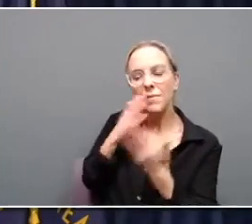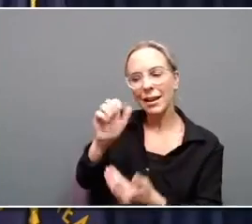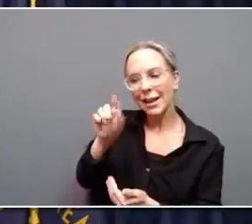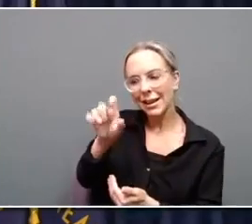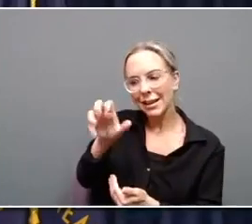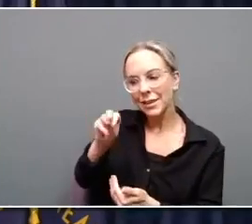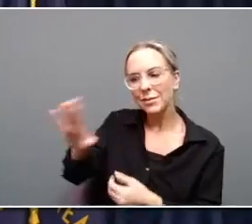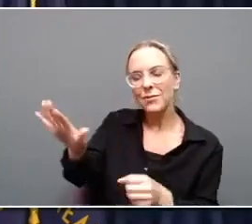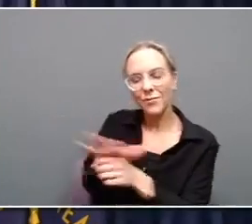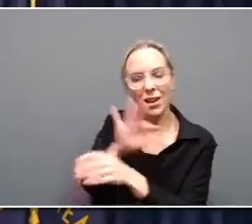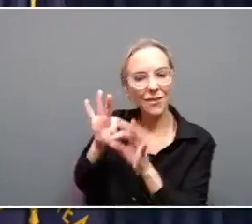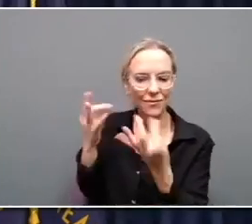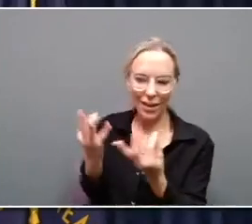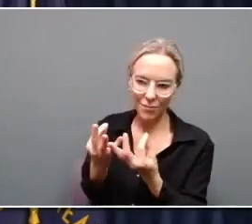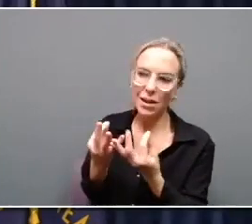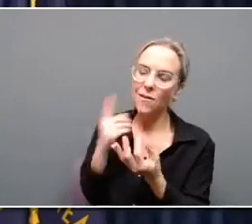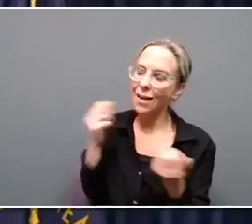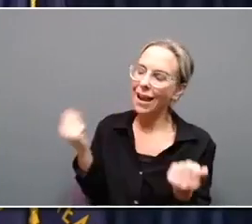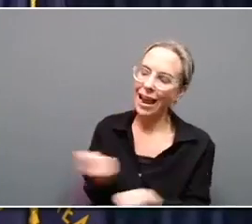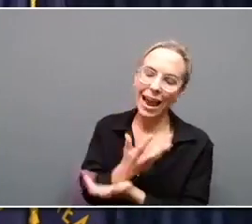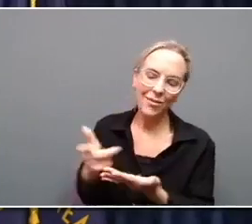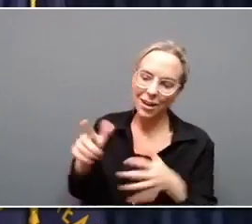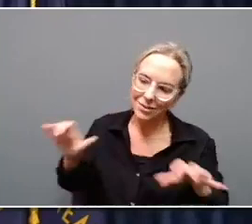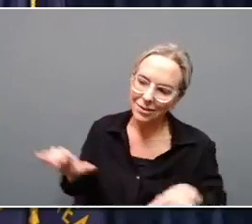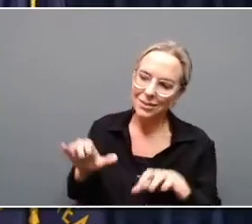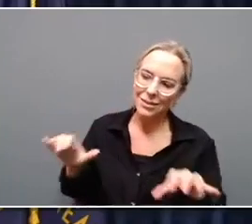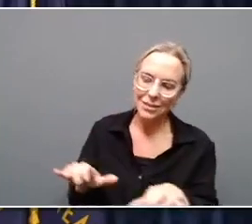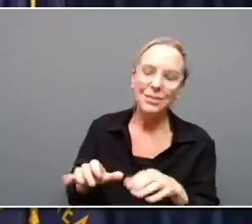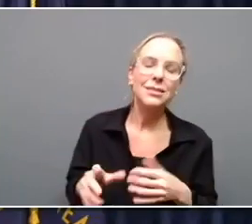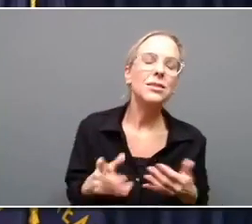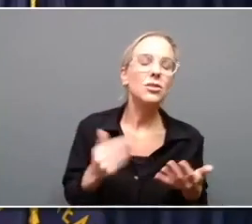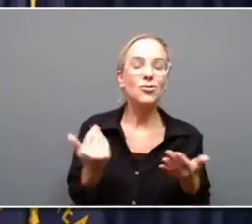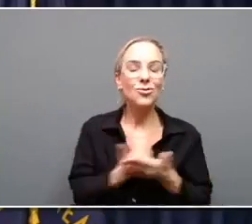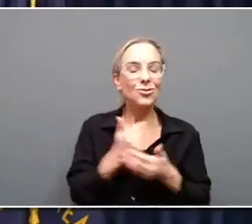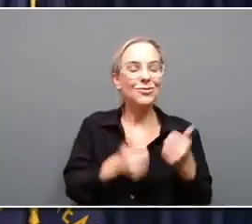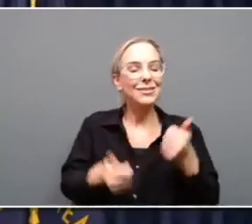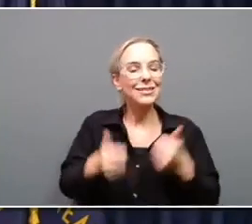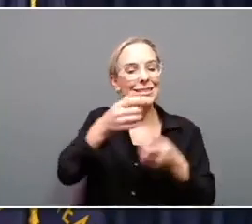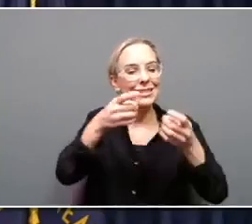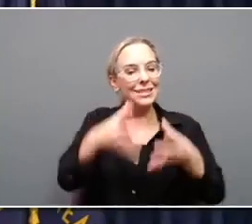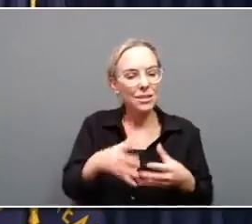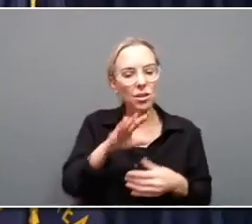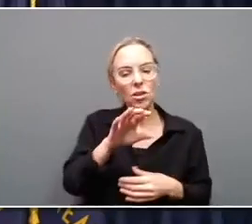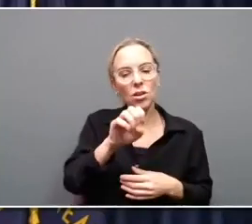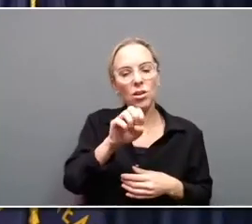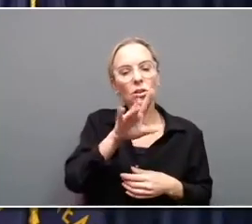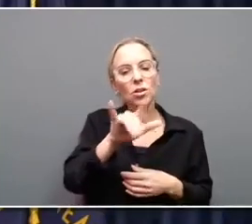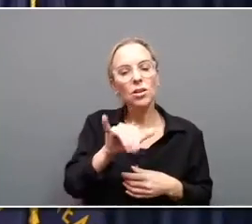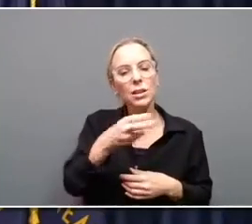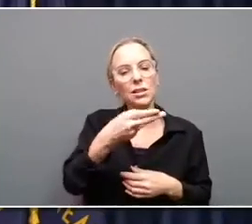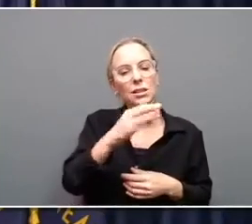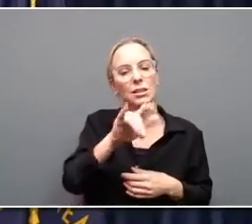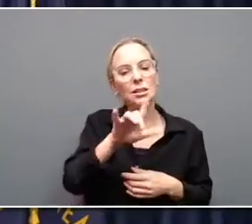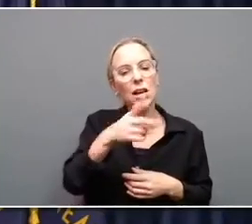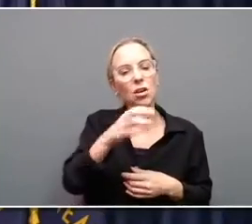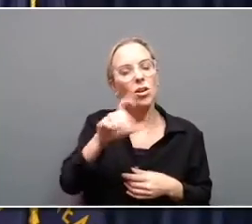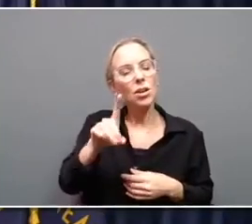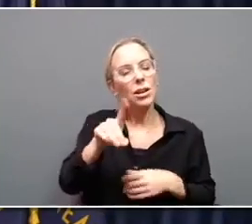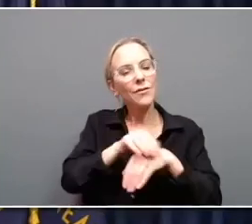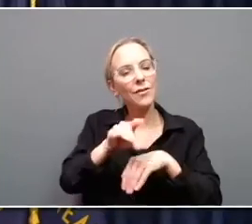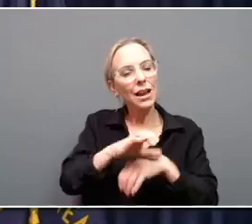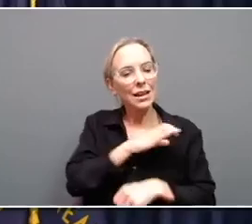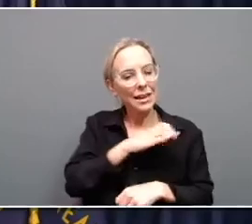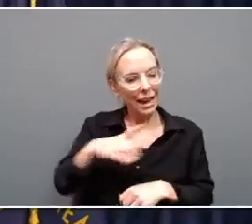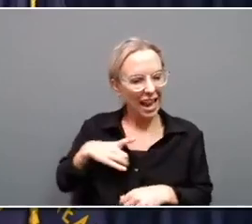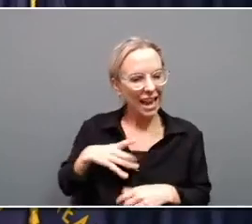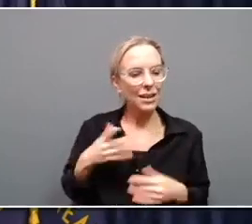family for everything that they've done. We'll be looking for a new Executive Director of Early Child Care Advisory Council, and we'll be looking for several